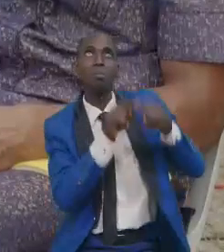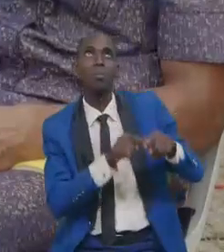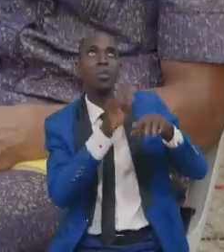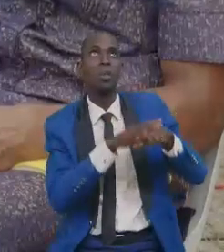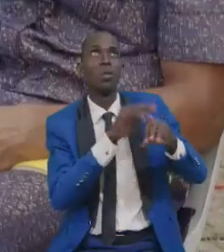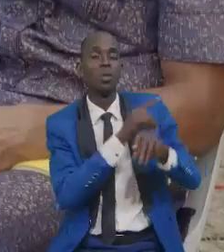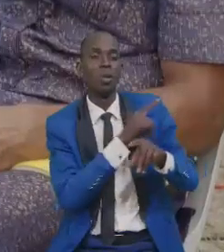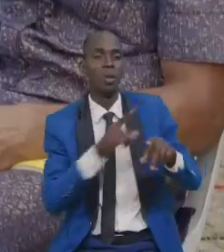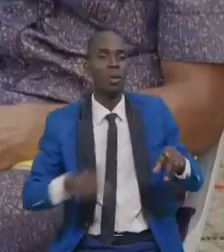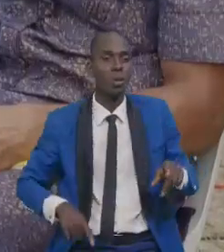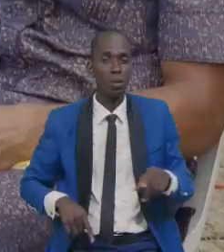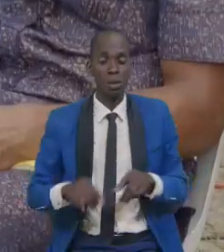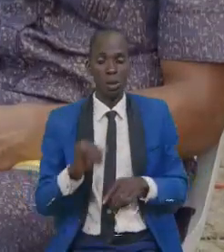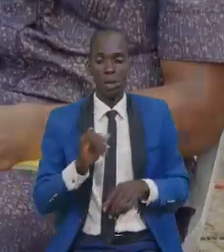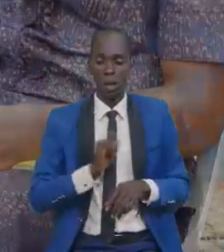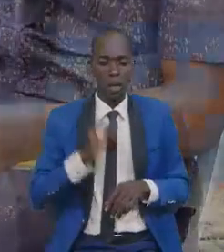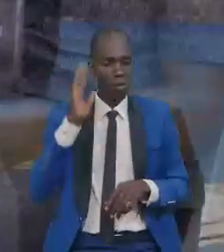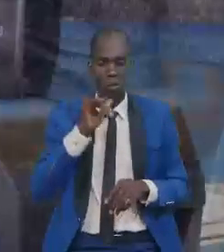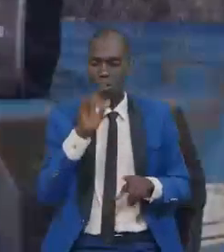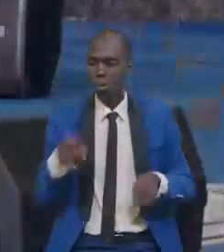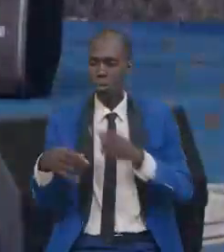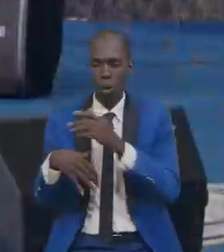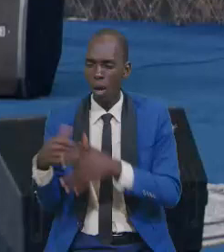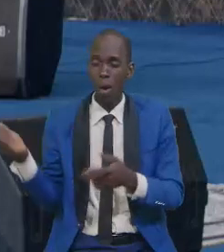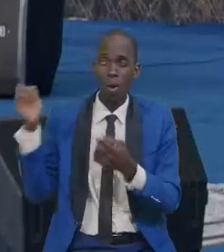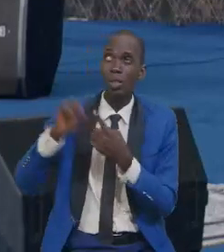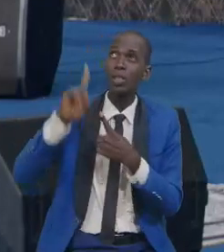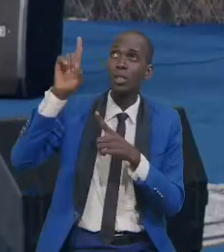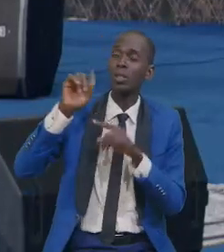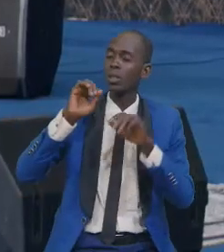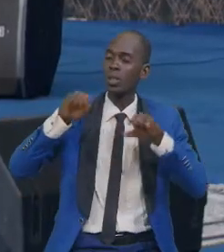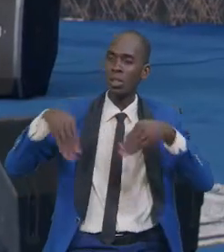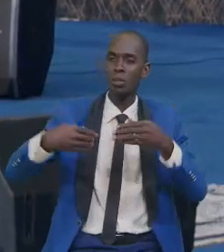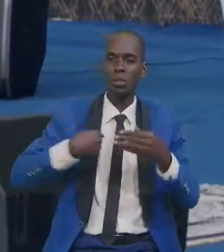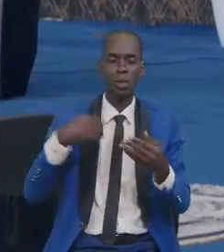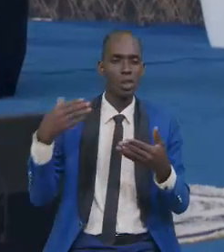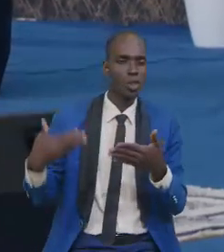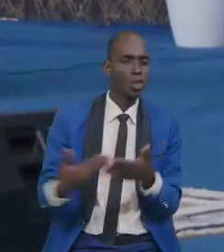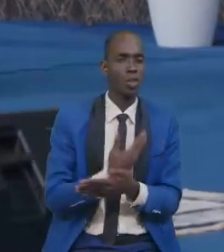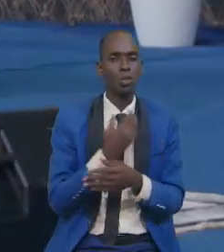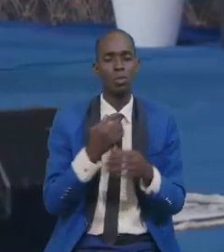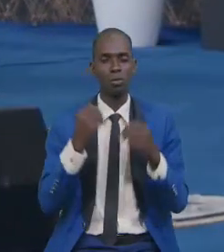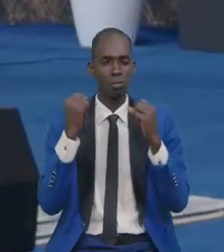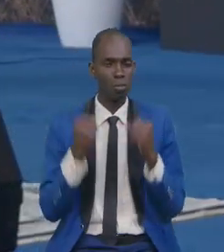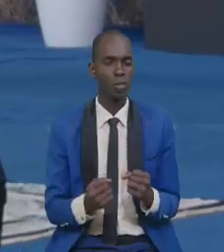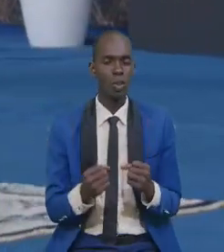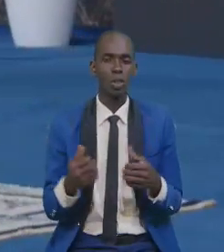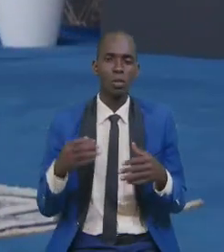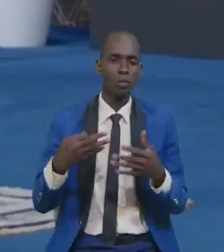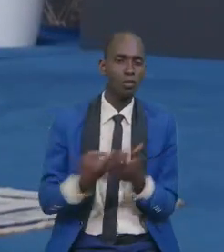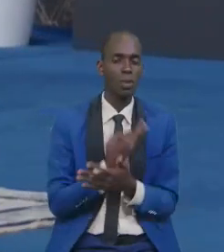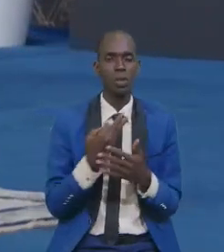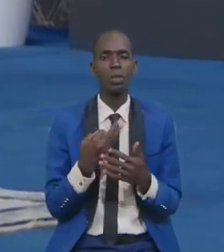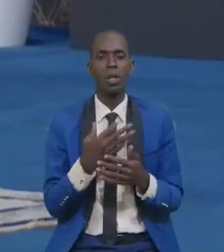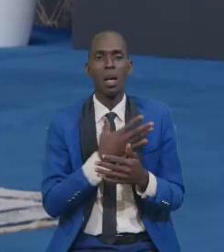Lord, I will not go out until he refreshes the power, he renews the strength. They that